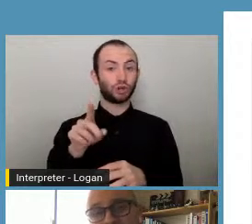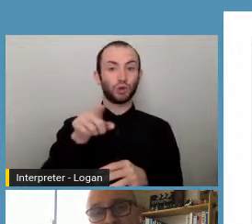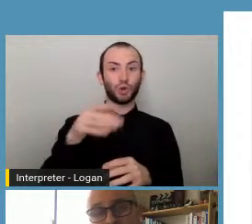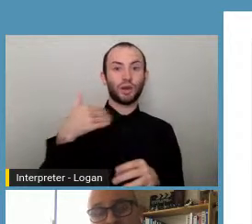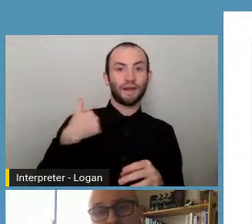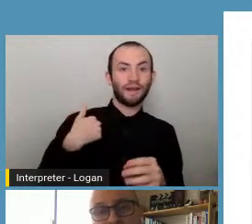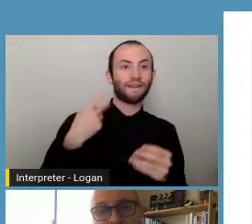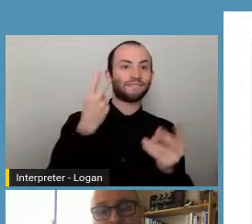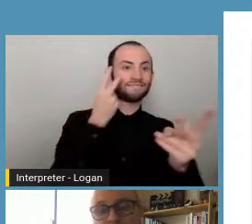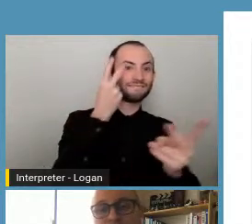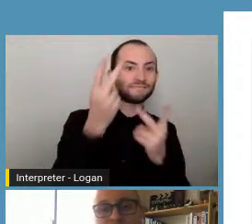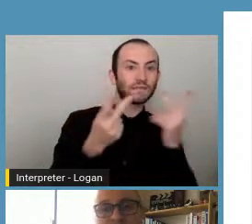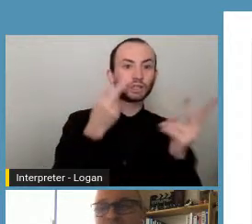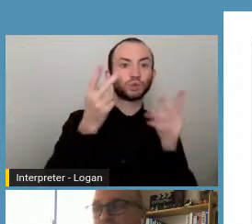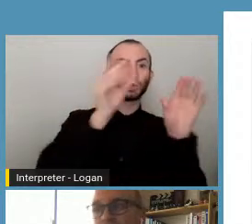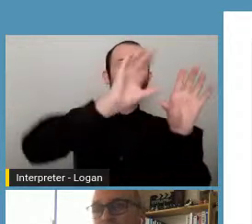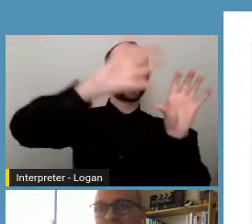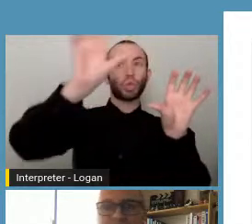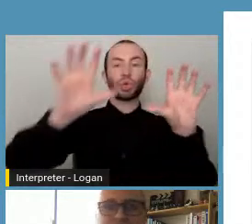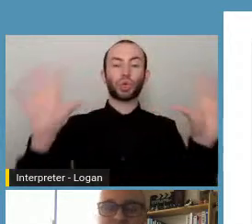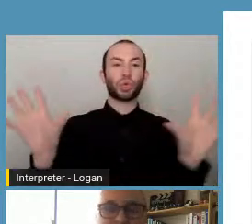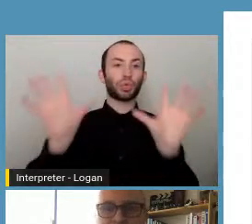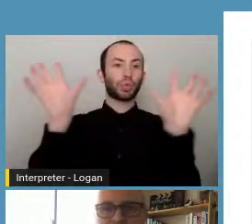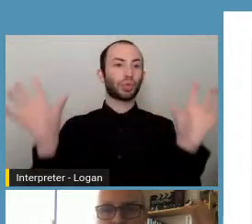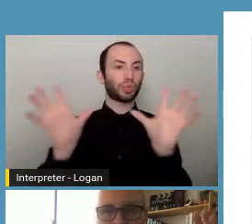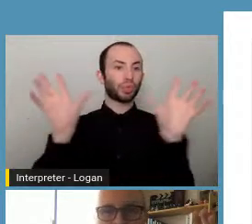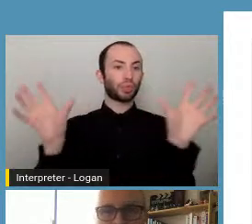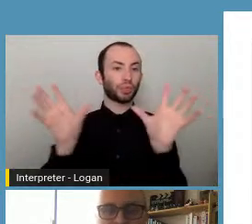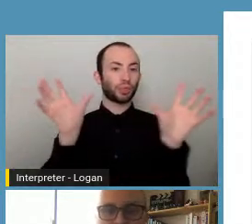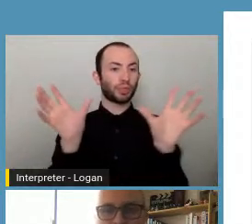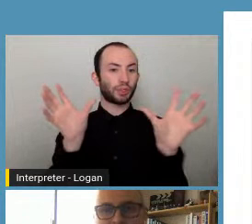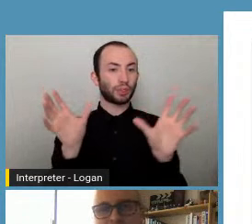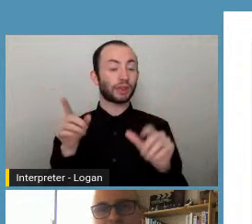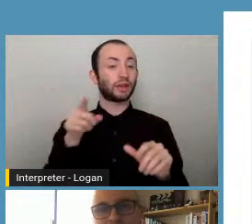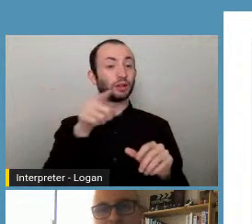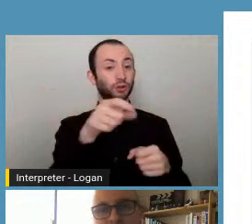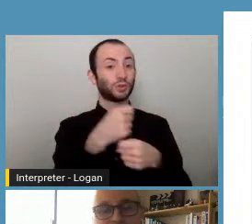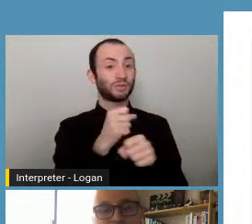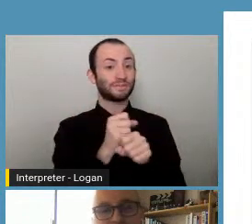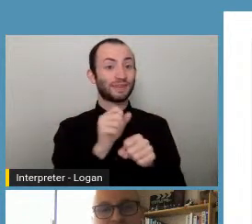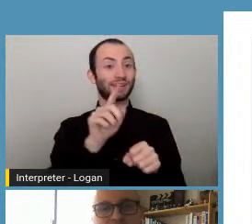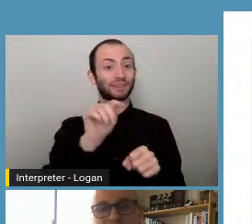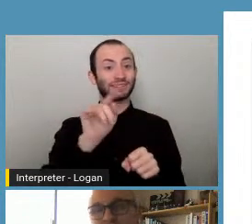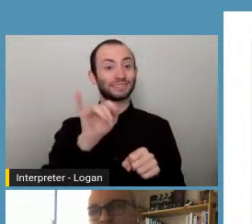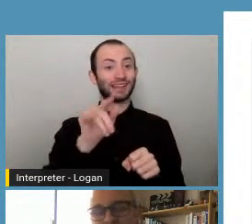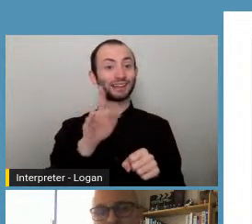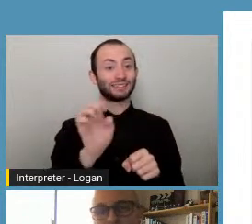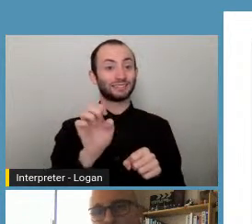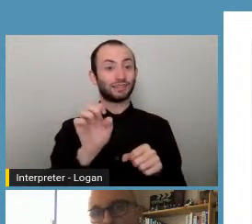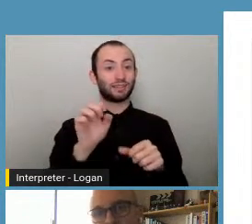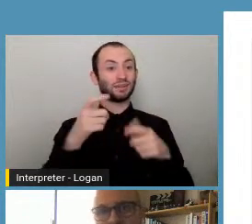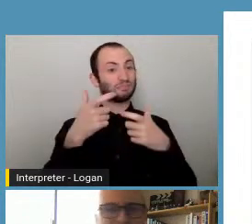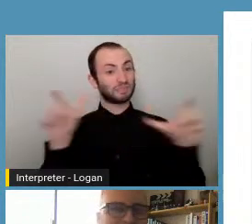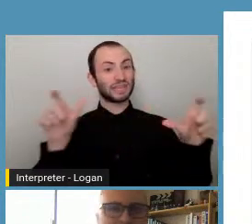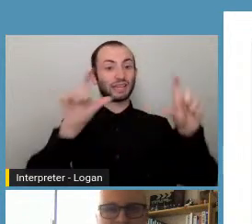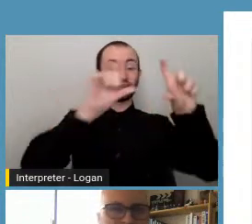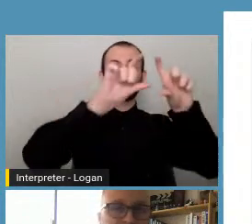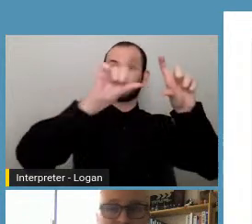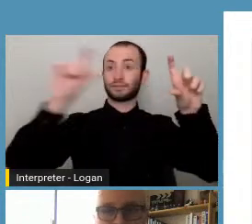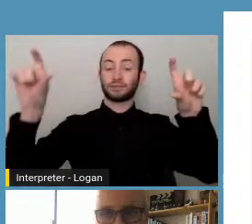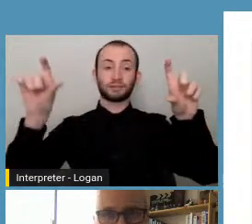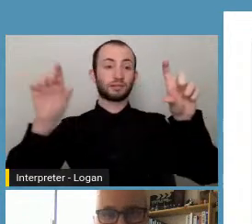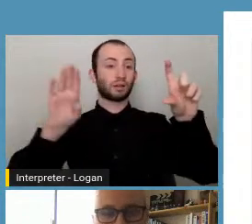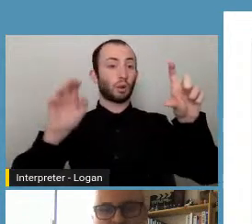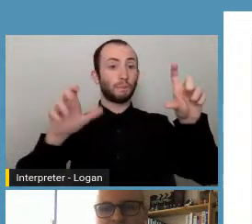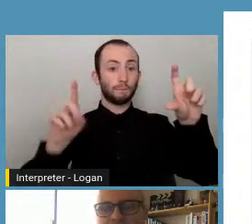no semantic structure behind it, what do we mean? Making the title the largest thing by bumping up the font size, bolding it,